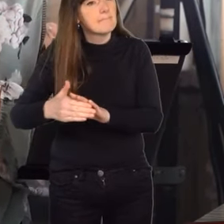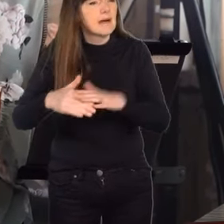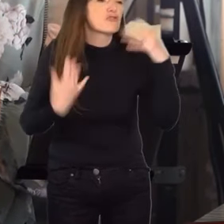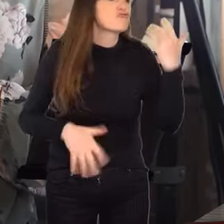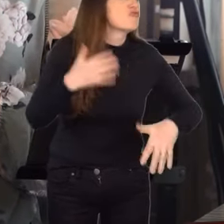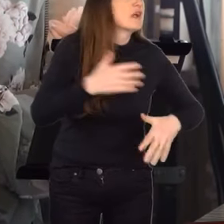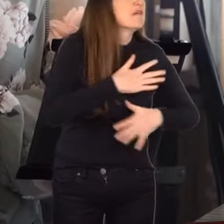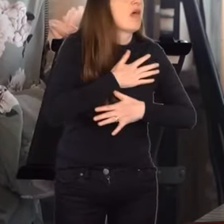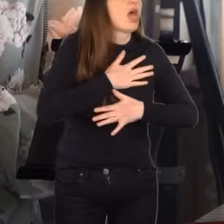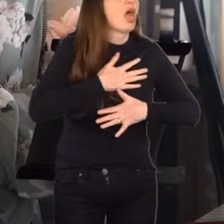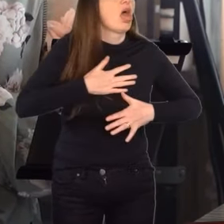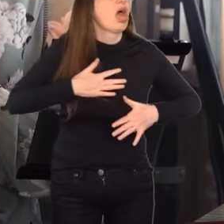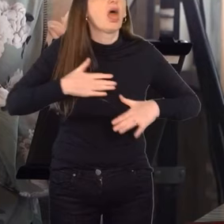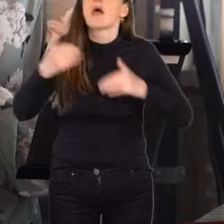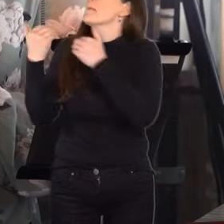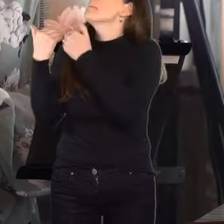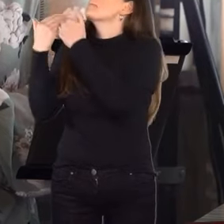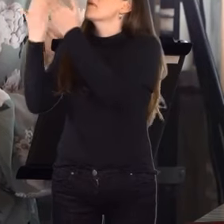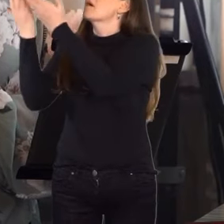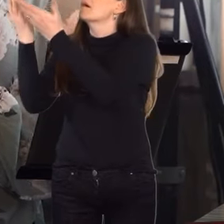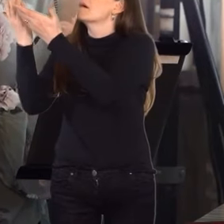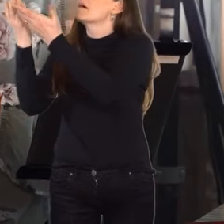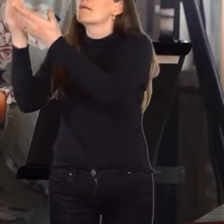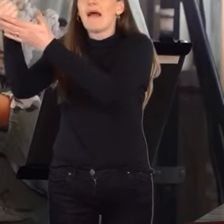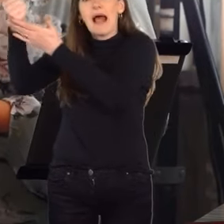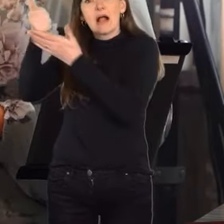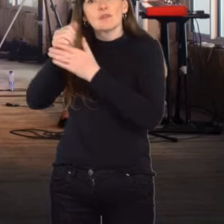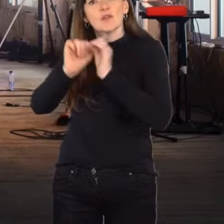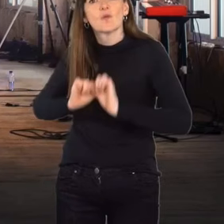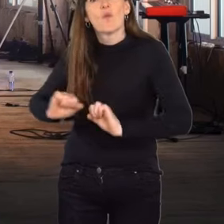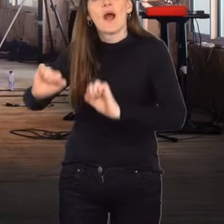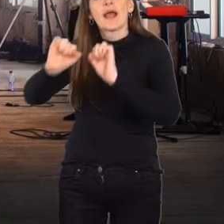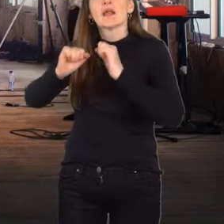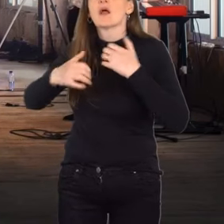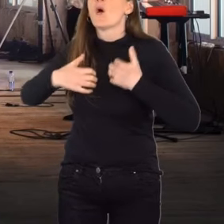to wait and long for Jesus' return.